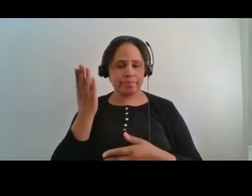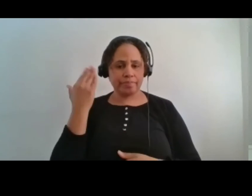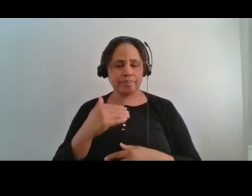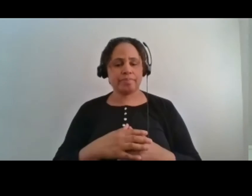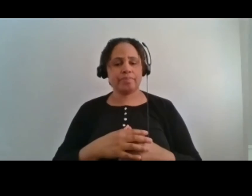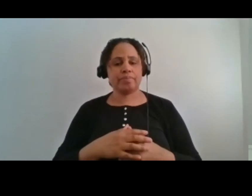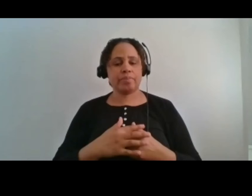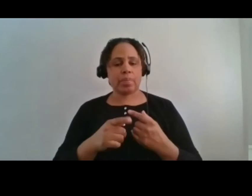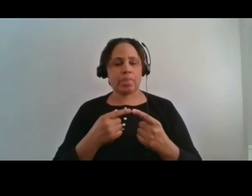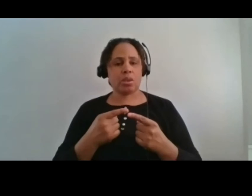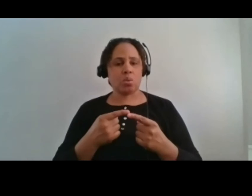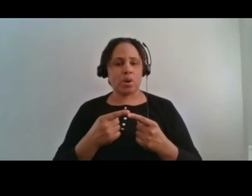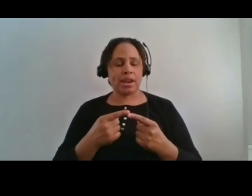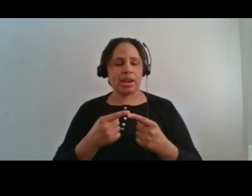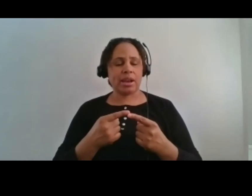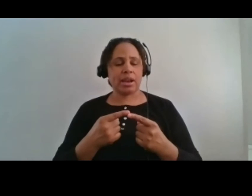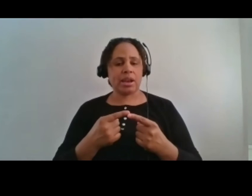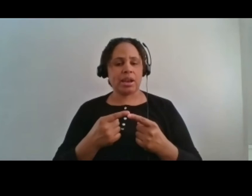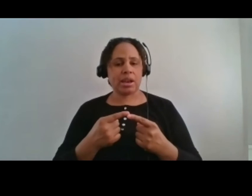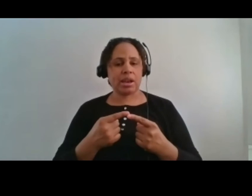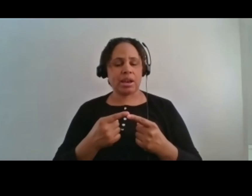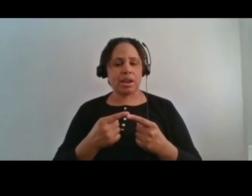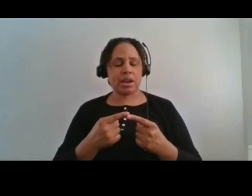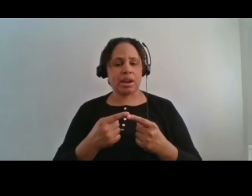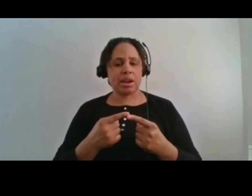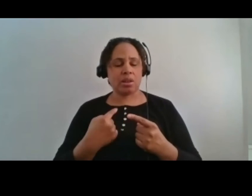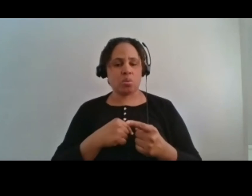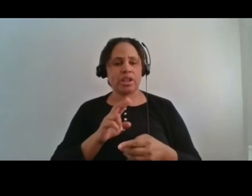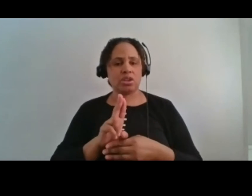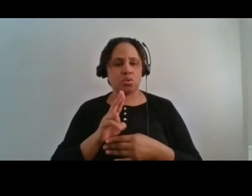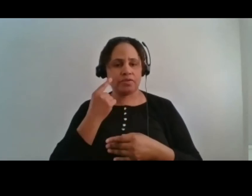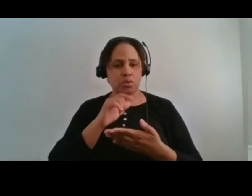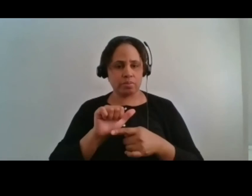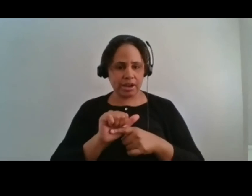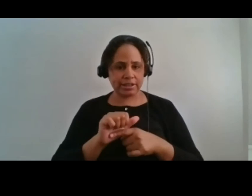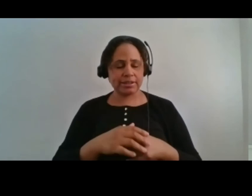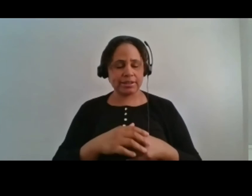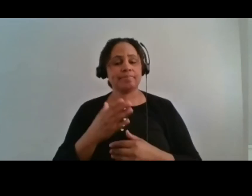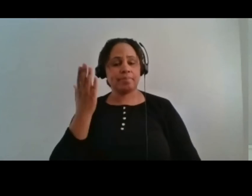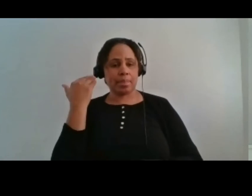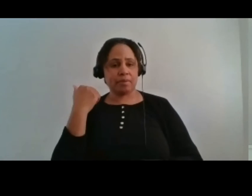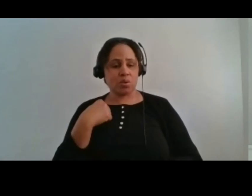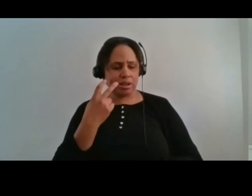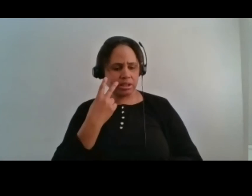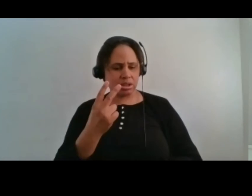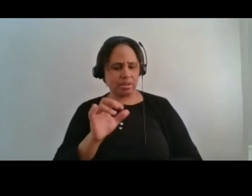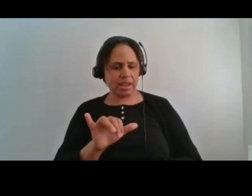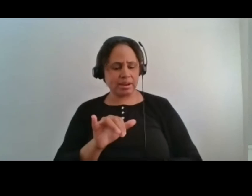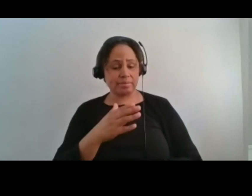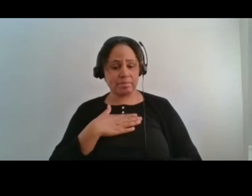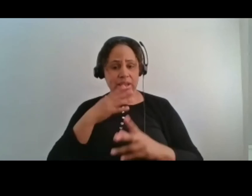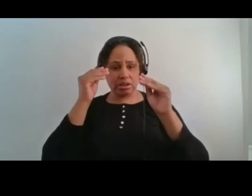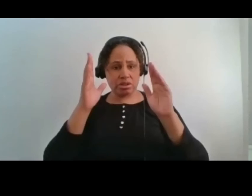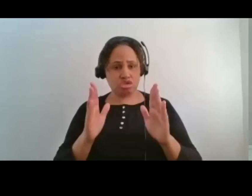when we used to practice. So at that point, when I saw that, and my instructor was kind of